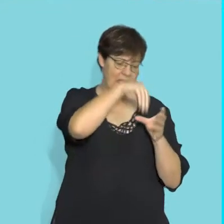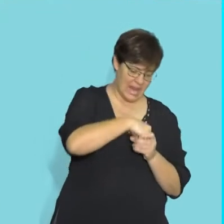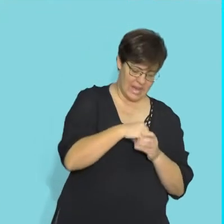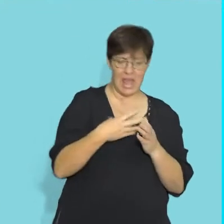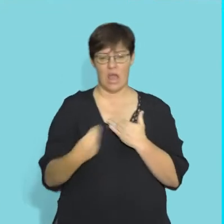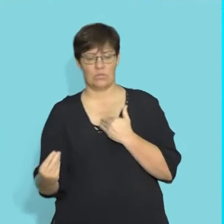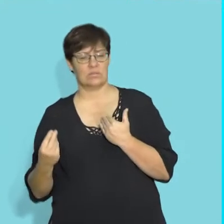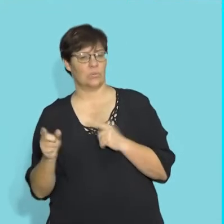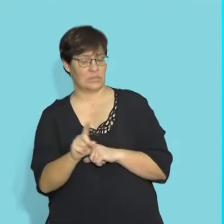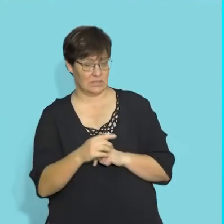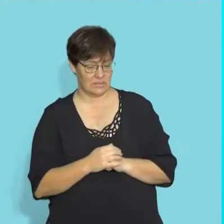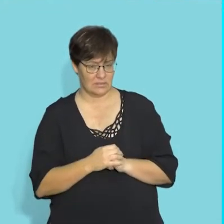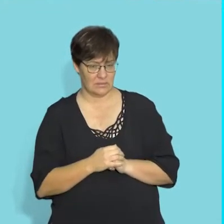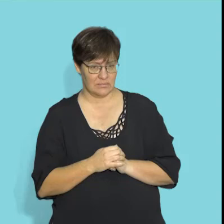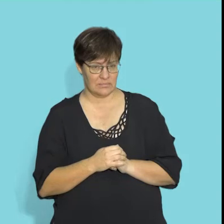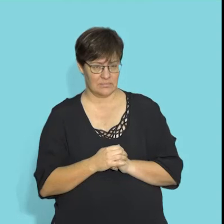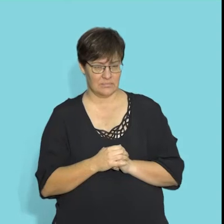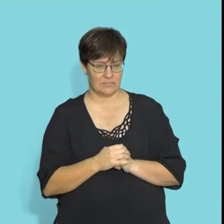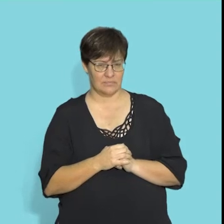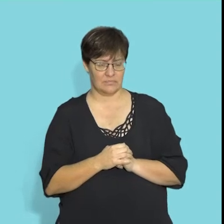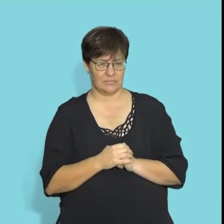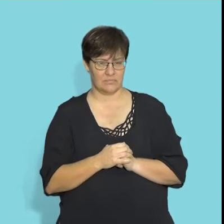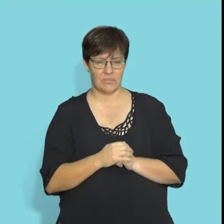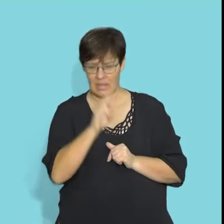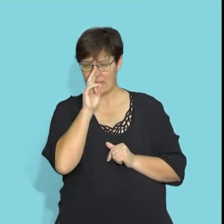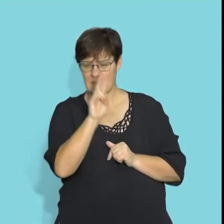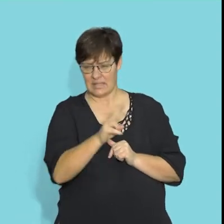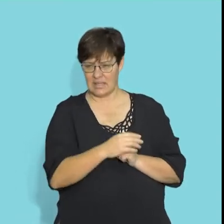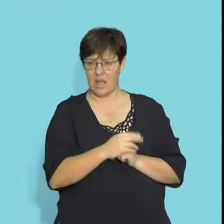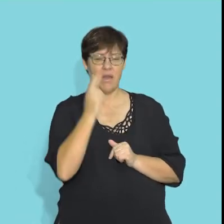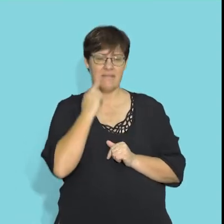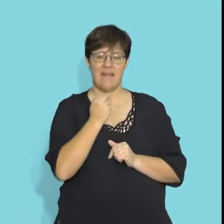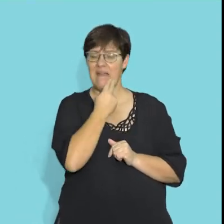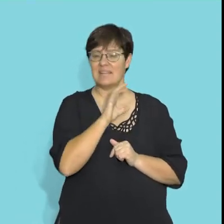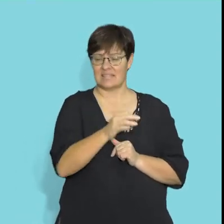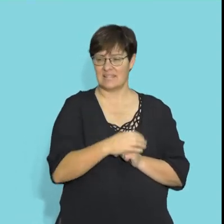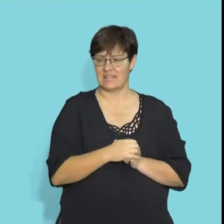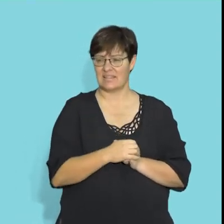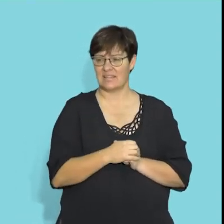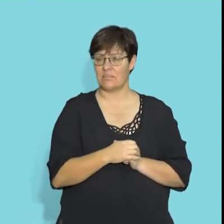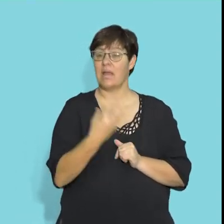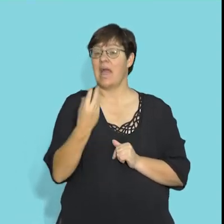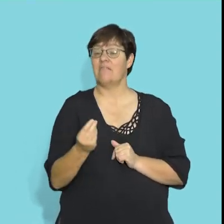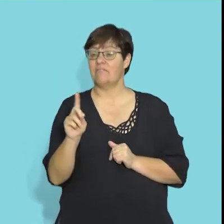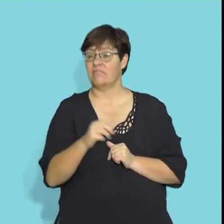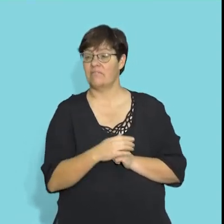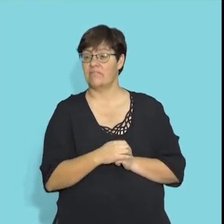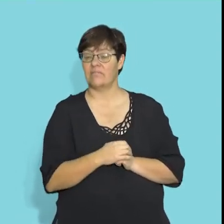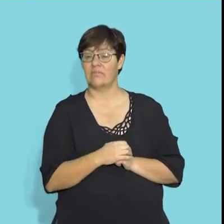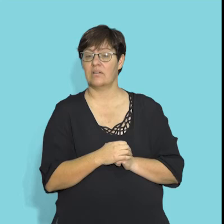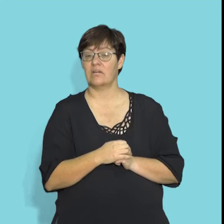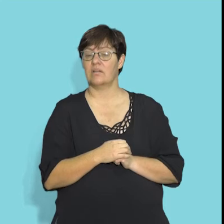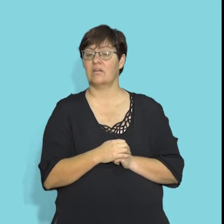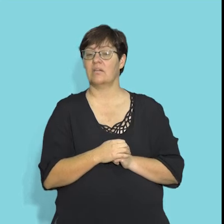output. All right? So does everybody see? This is really nice because what I've got here is I've